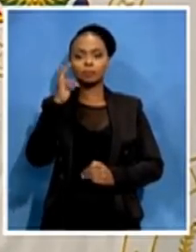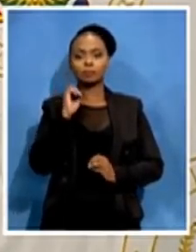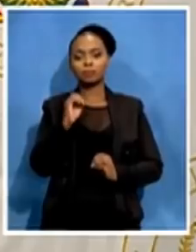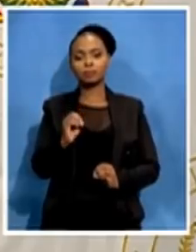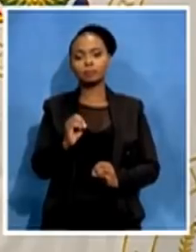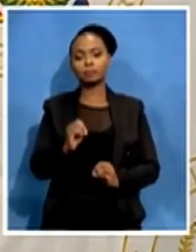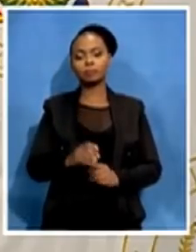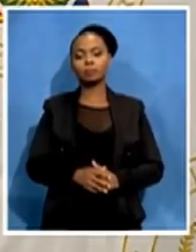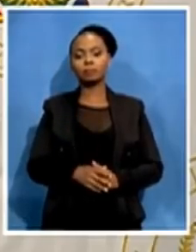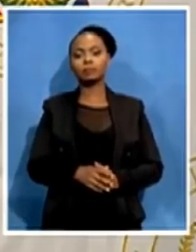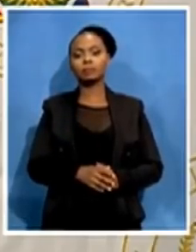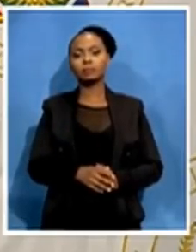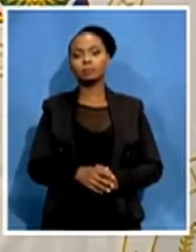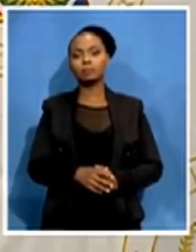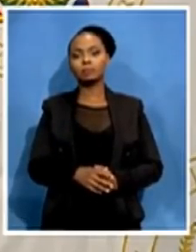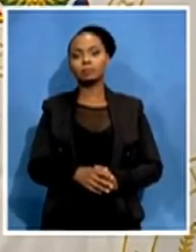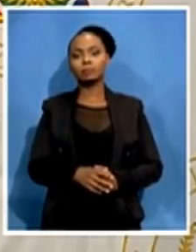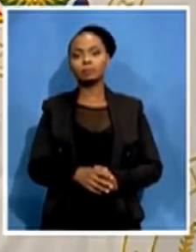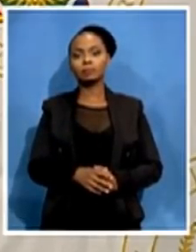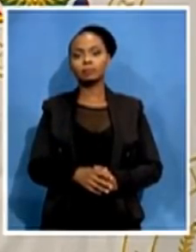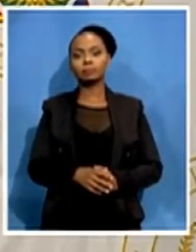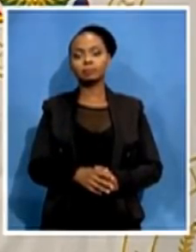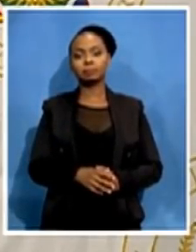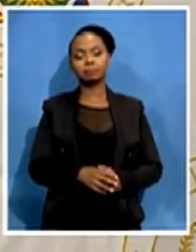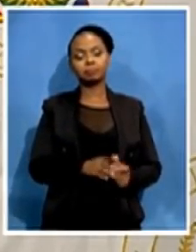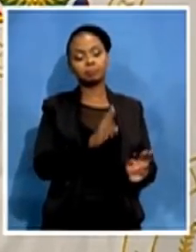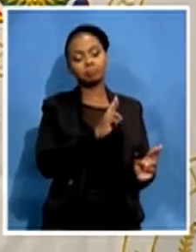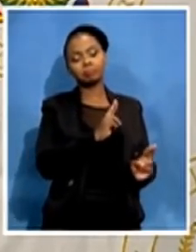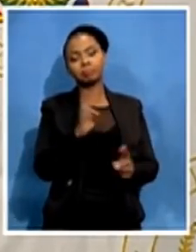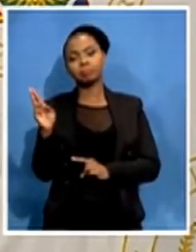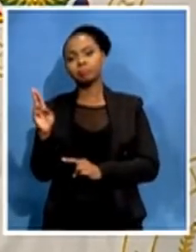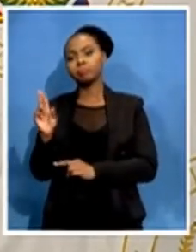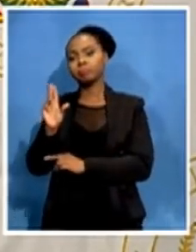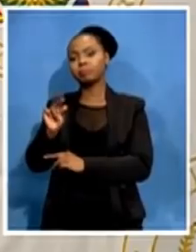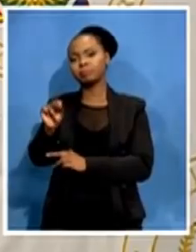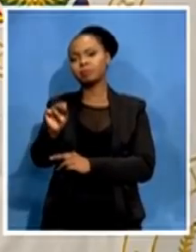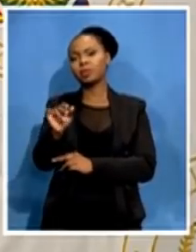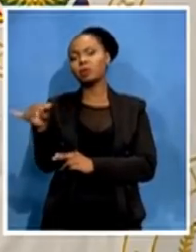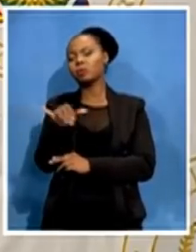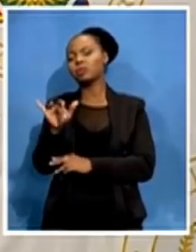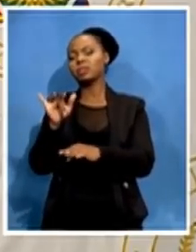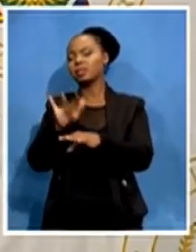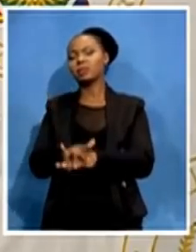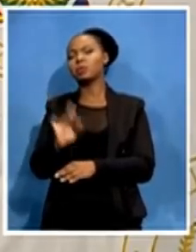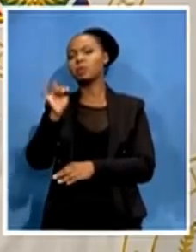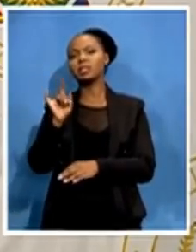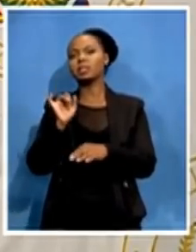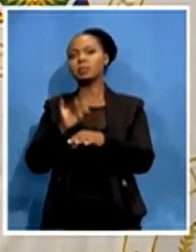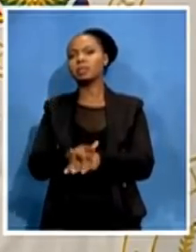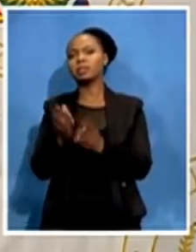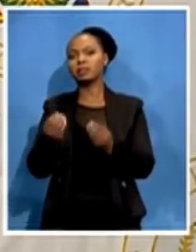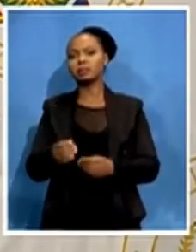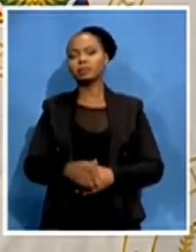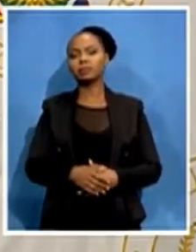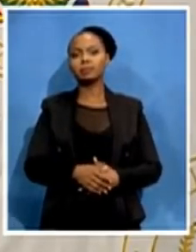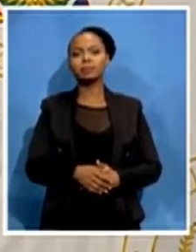No. What kind of impact does what have? The alleged relationships or political relationships that